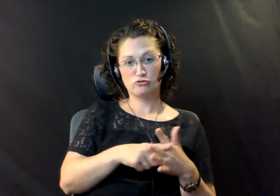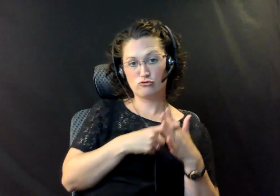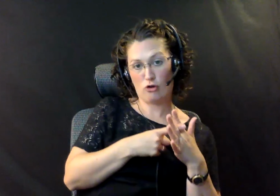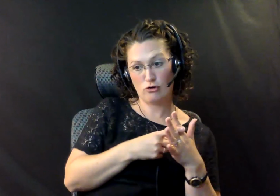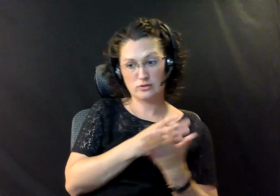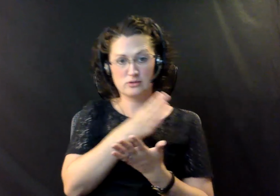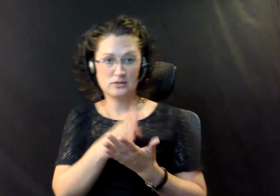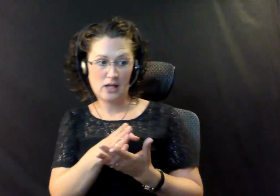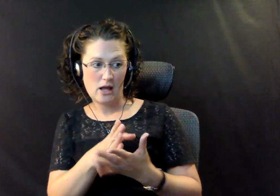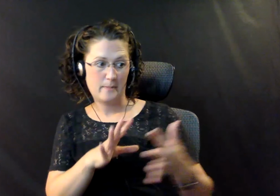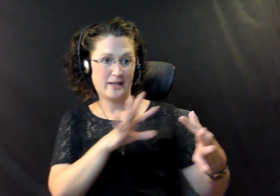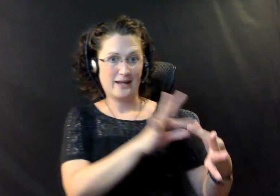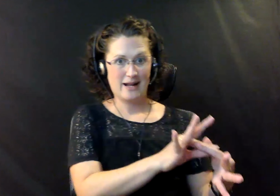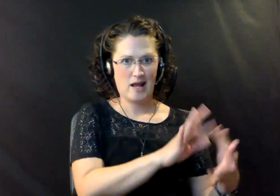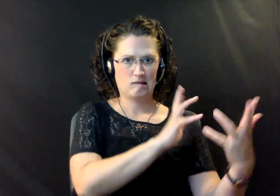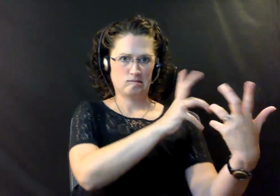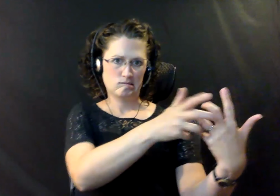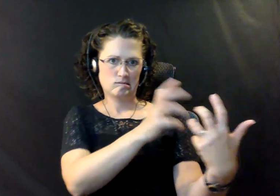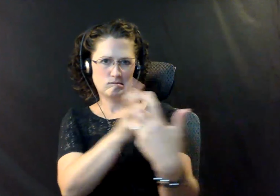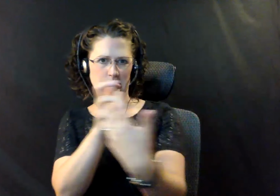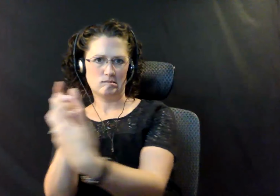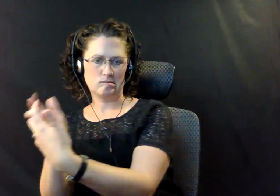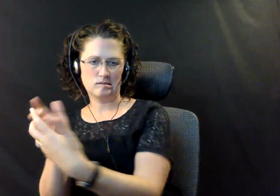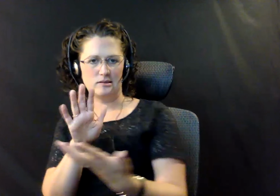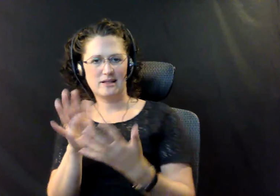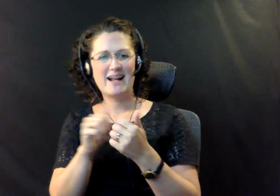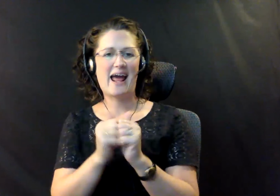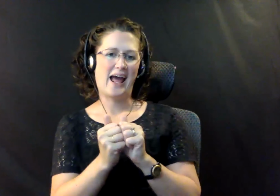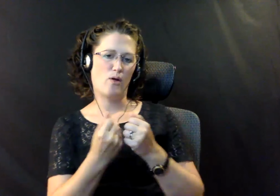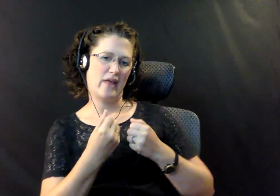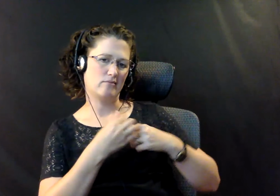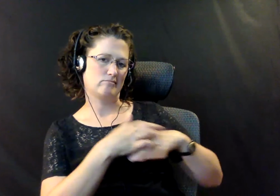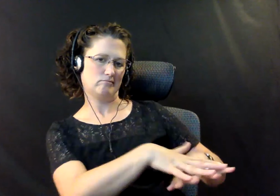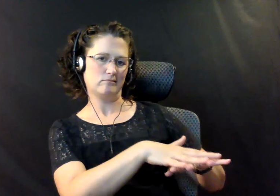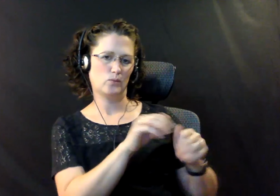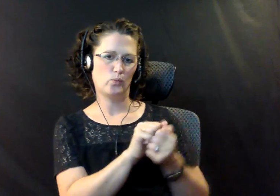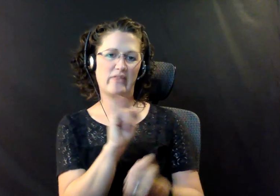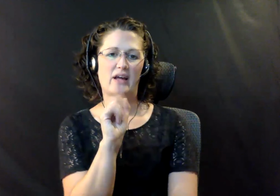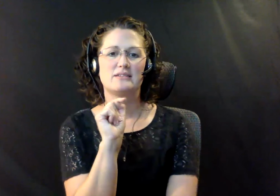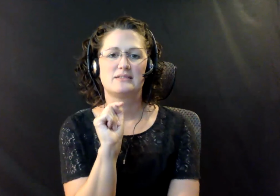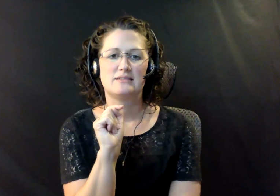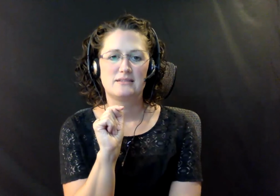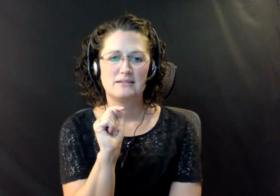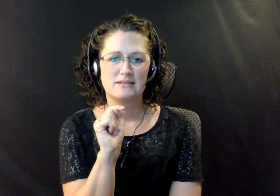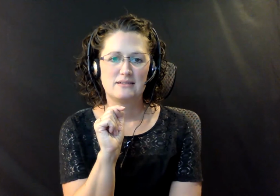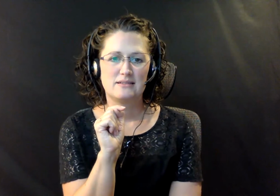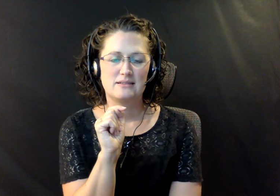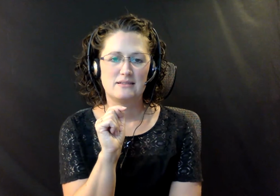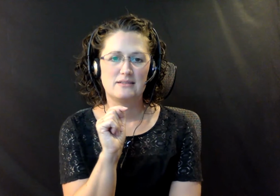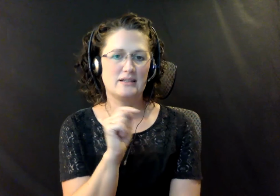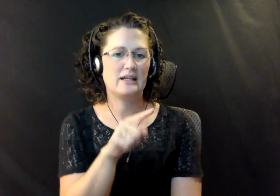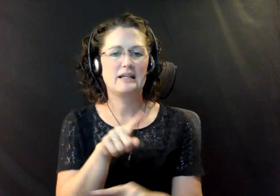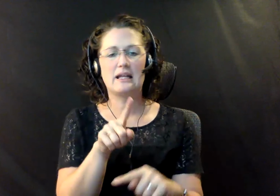how that gets woven into the fabric of IT, because it cannot be a role that has